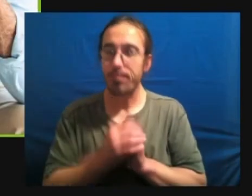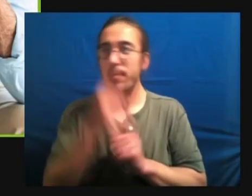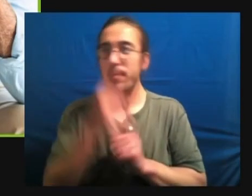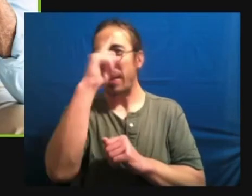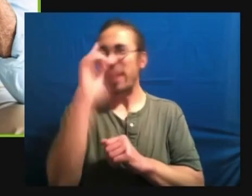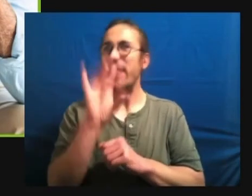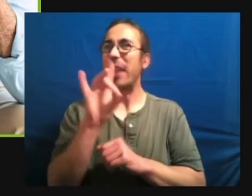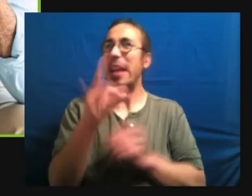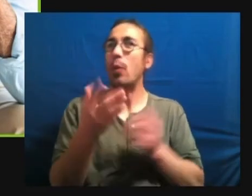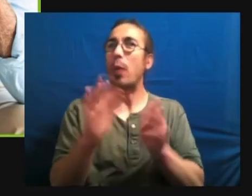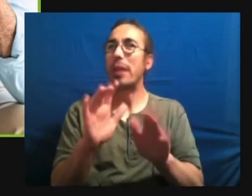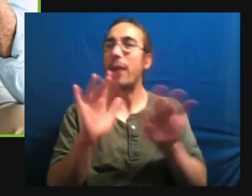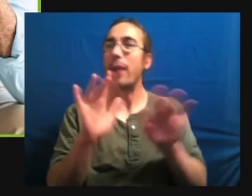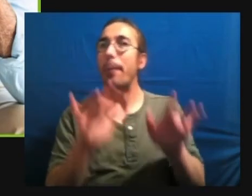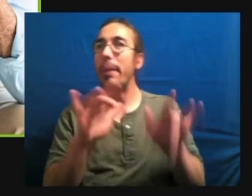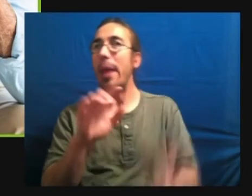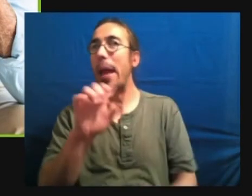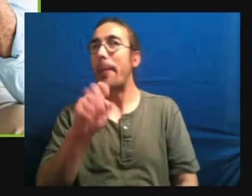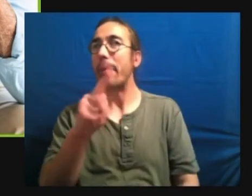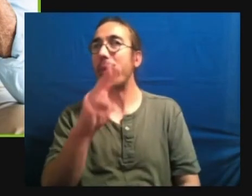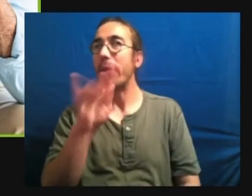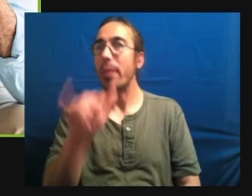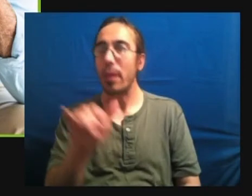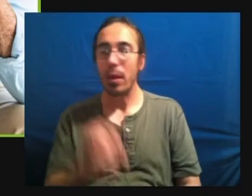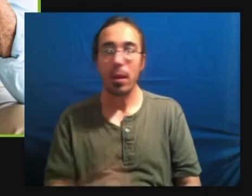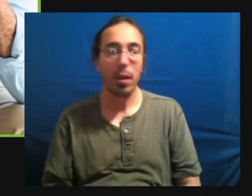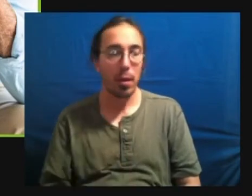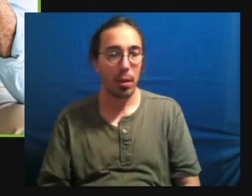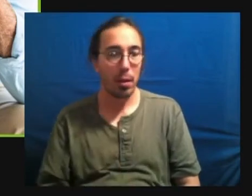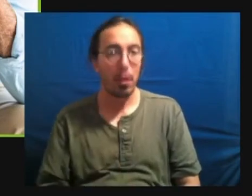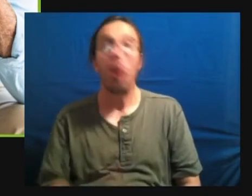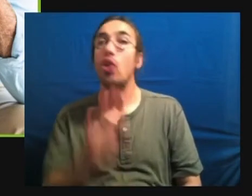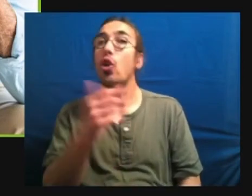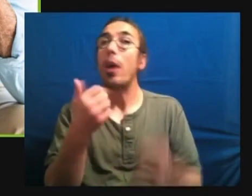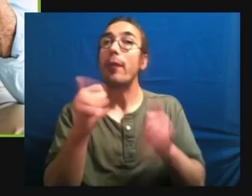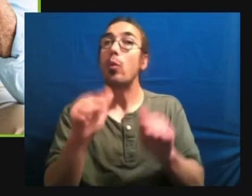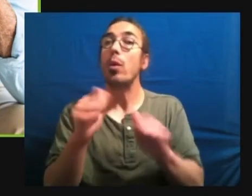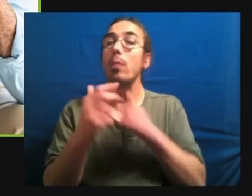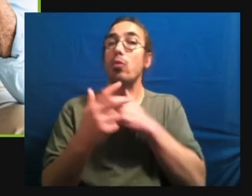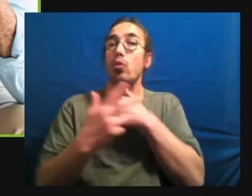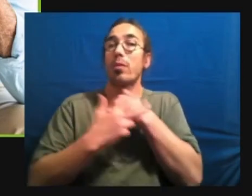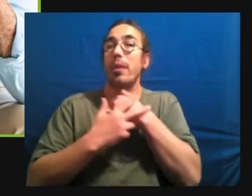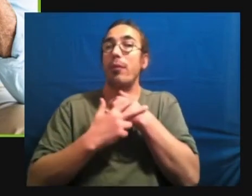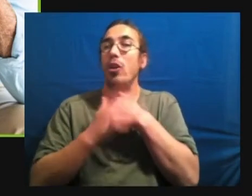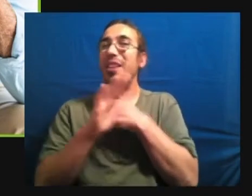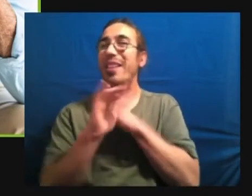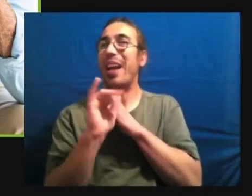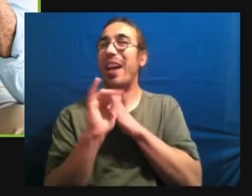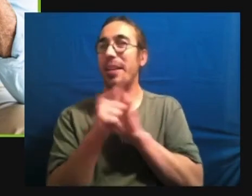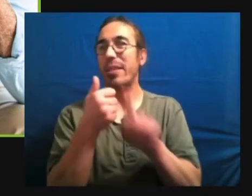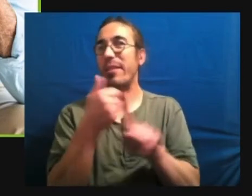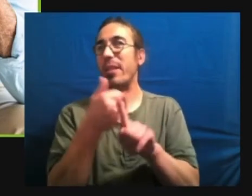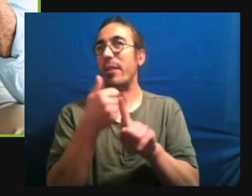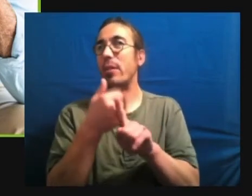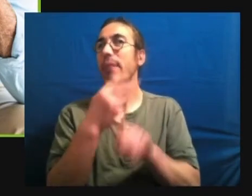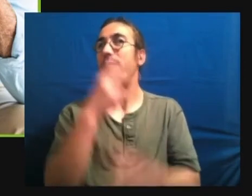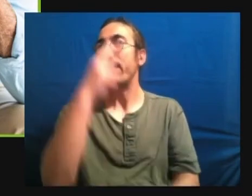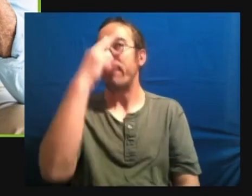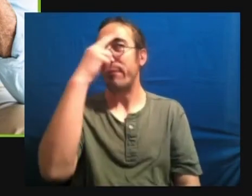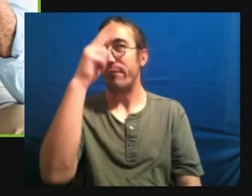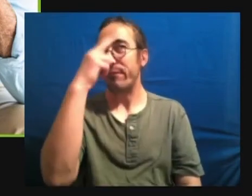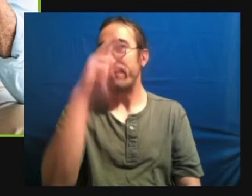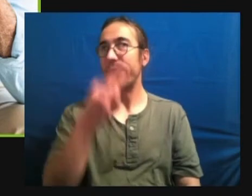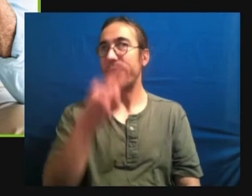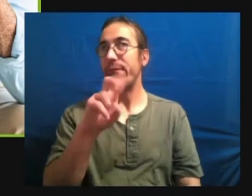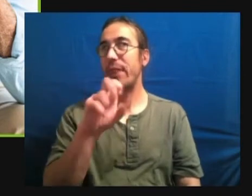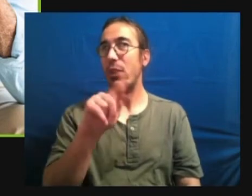Kate? Because without conscious effort, empathy will preserve his identity as a veteran, as a father of